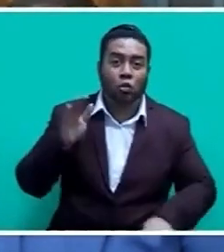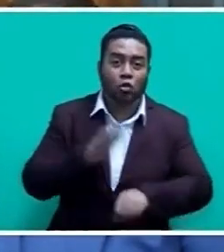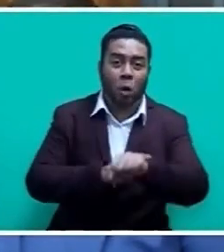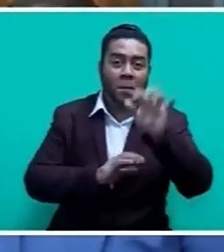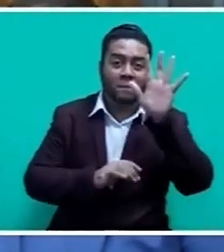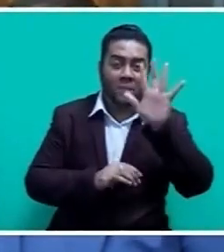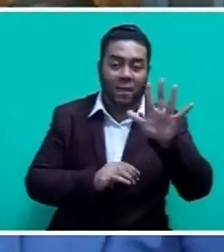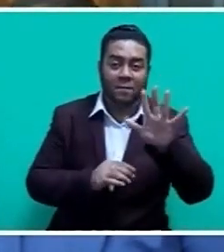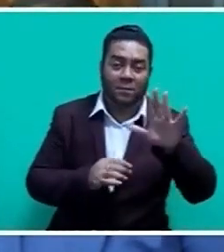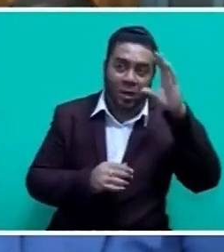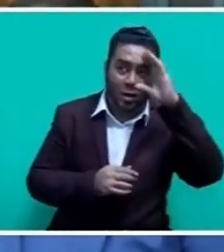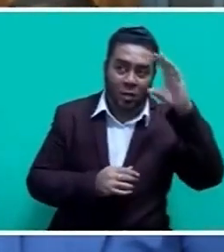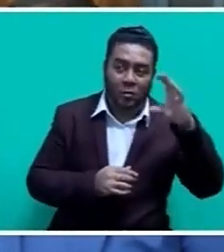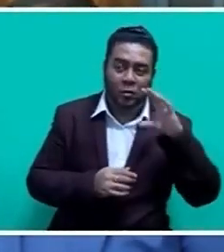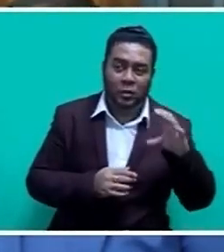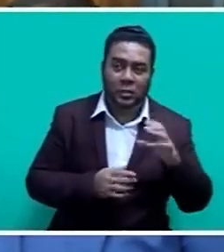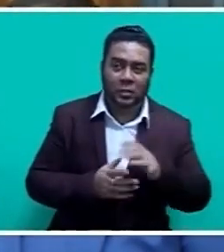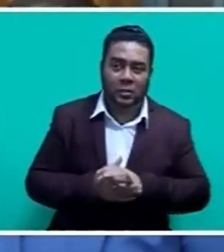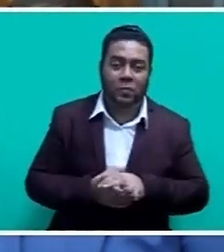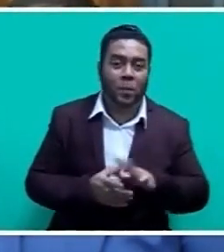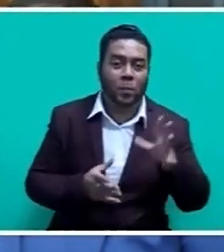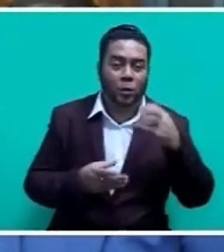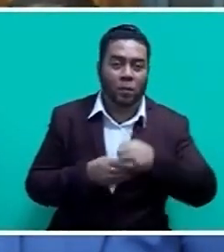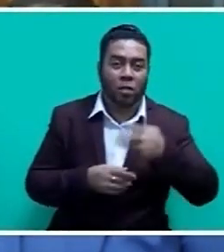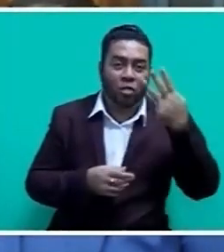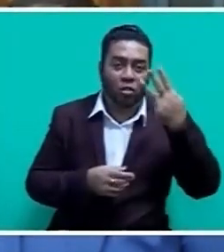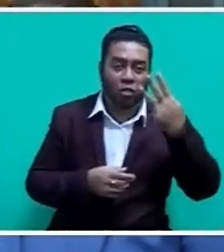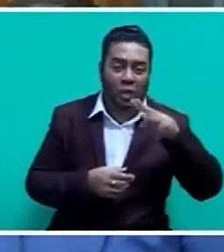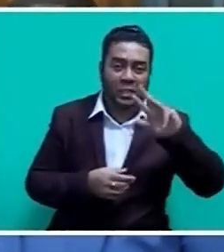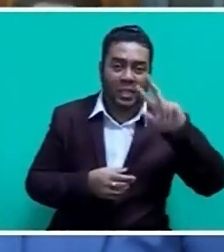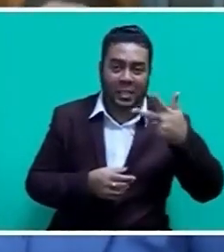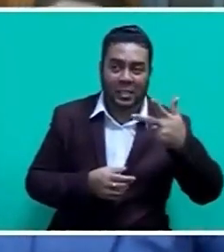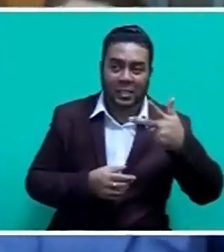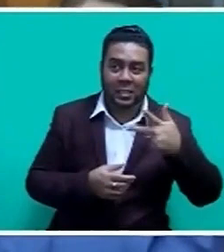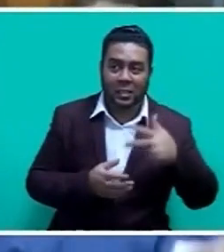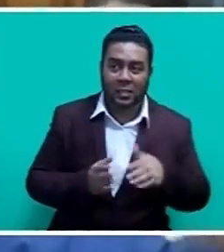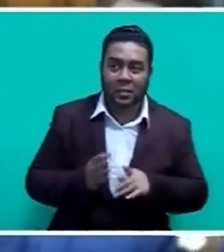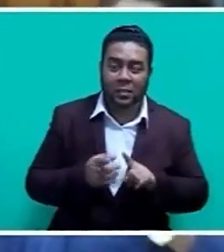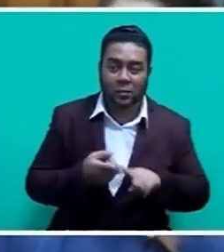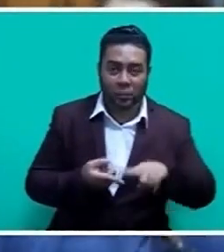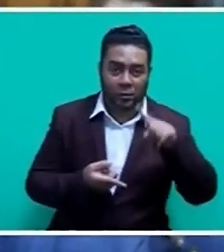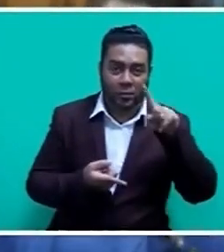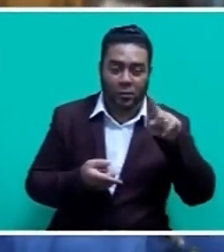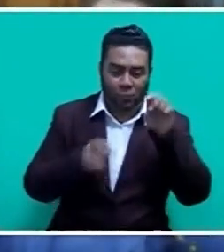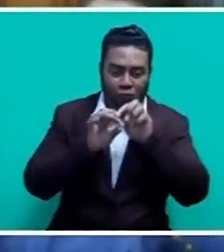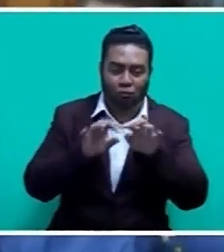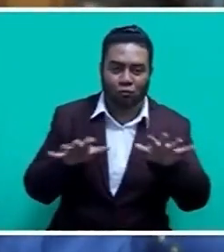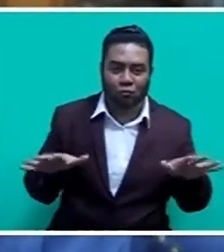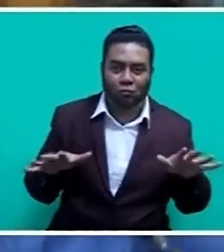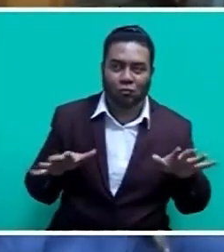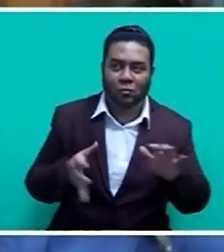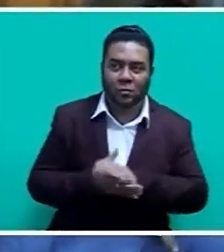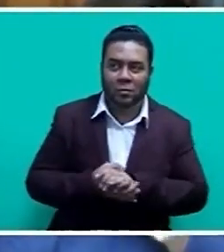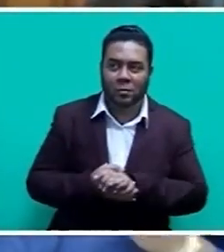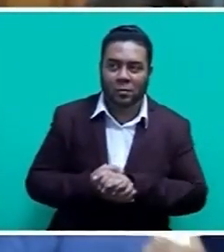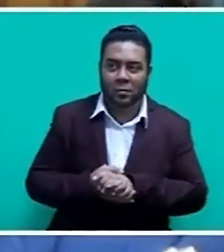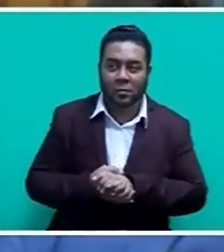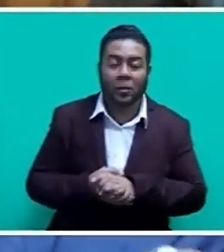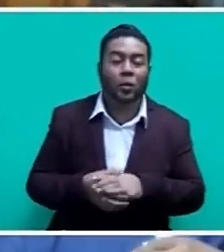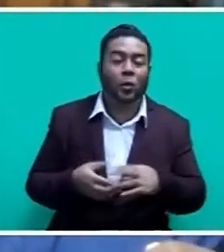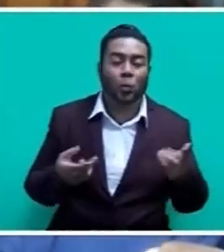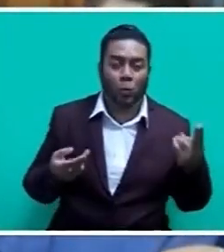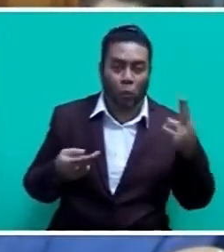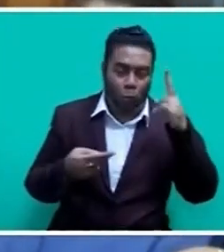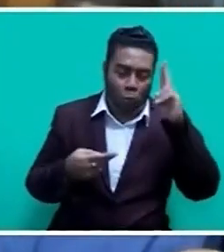5 countries out of a pool of 38 countries with an alarming rise in infection rates. According to the